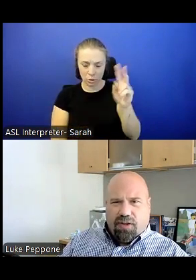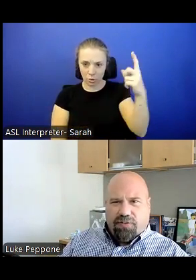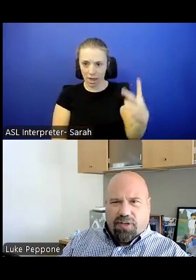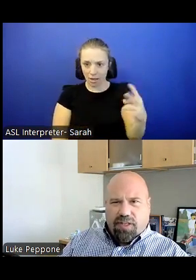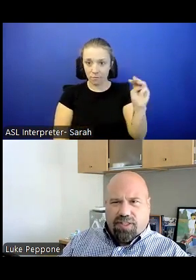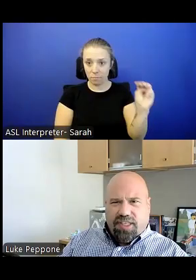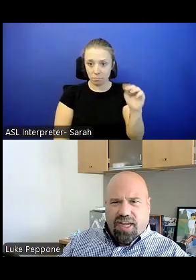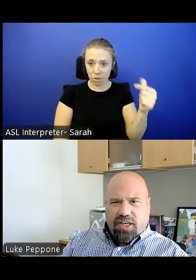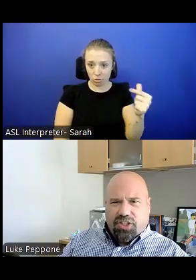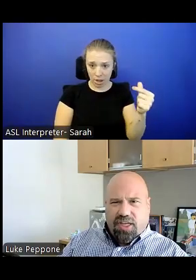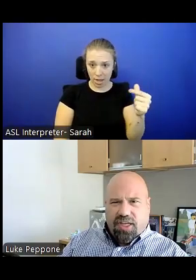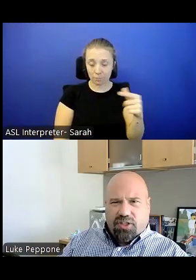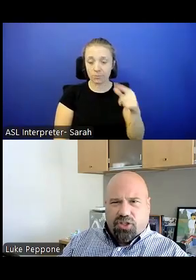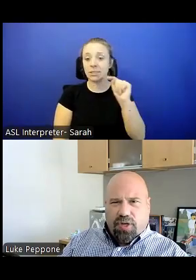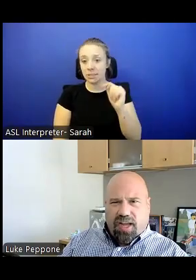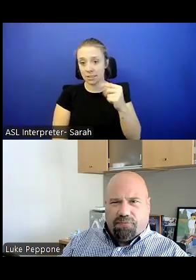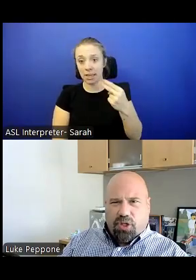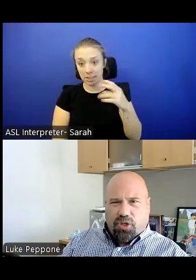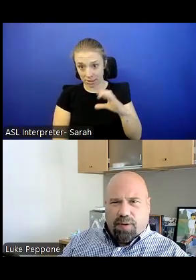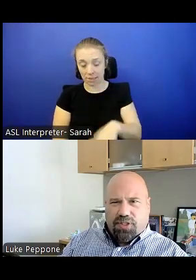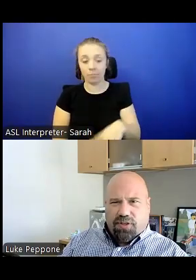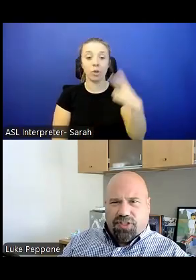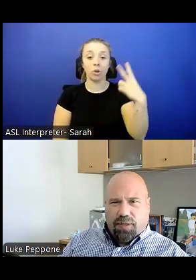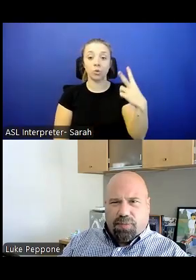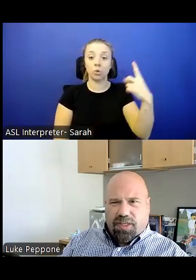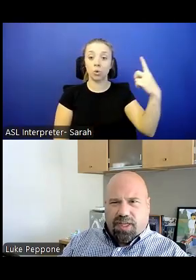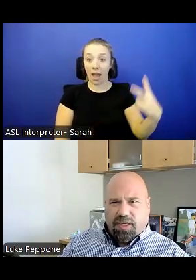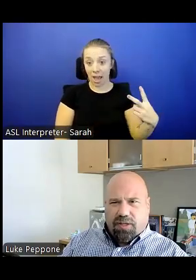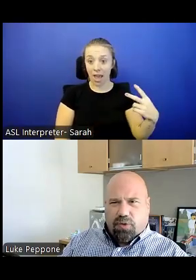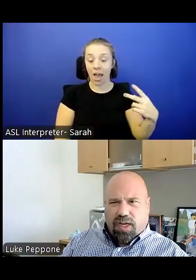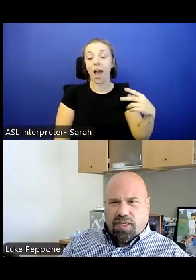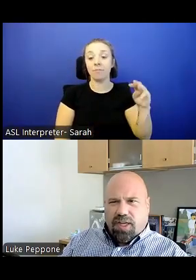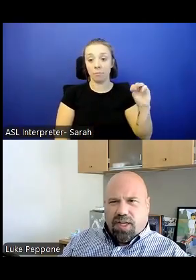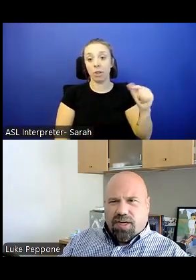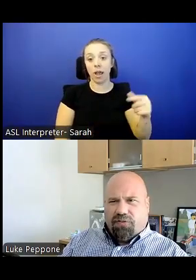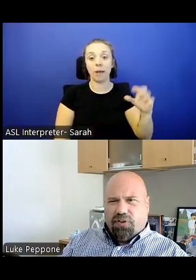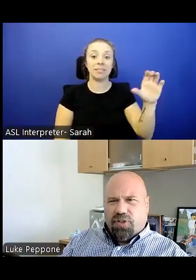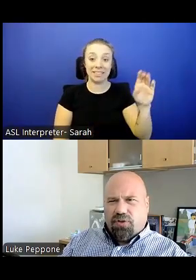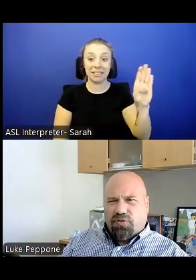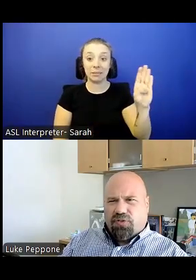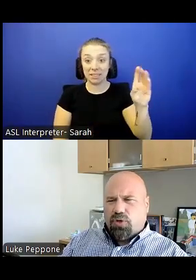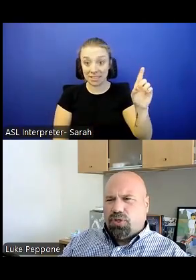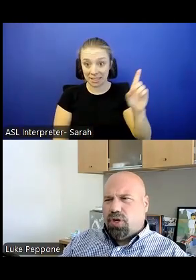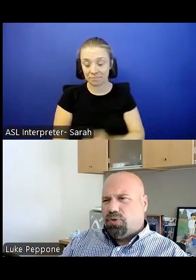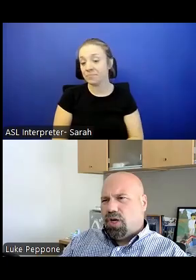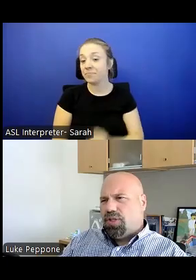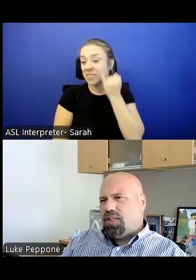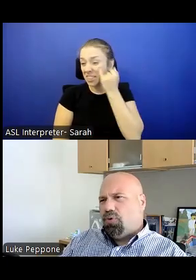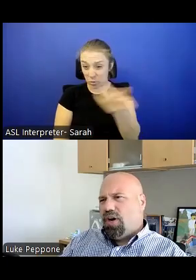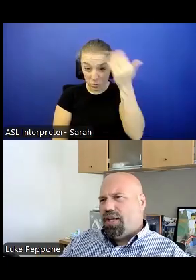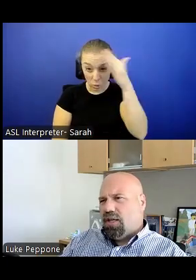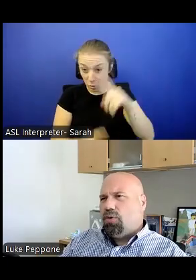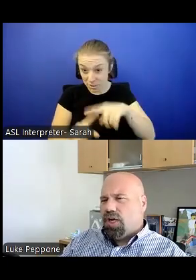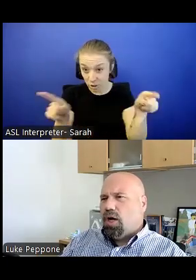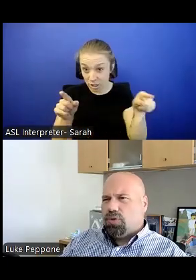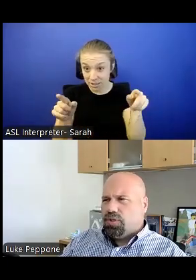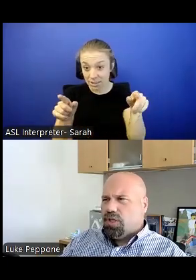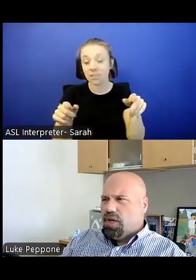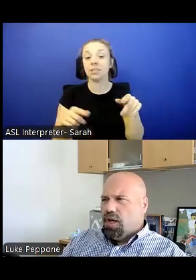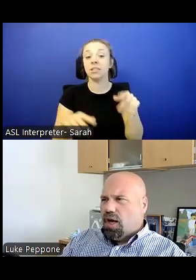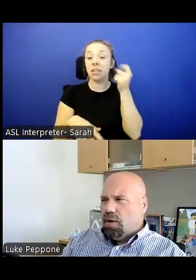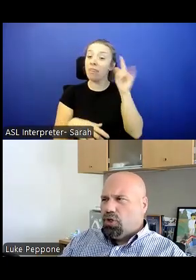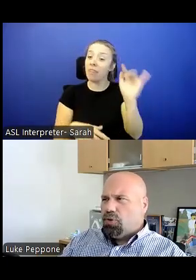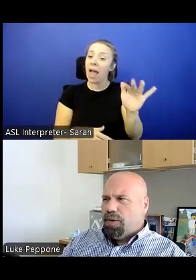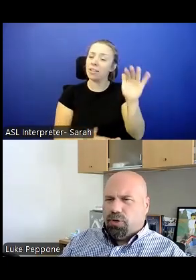2.5 milligrams of THC and 2.5 milligrams of CBD. Okay. Now, for those folks who don't know, that's a pretty low